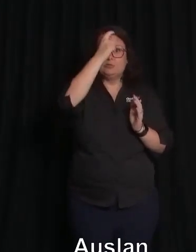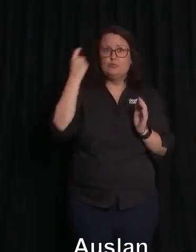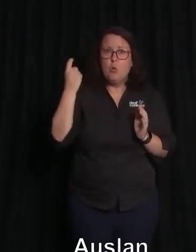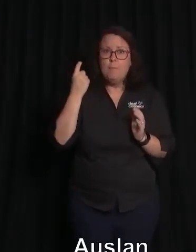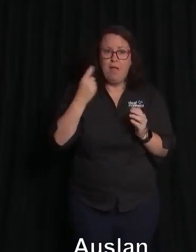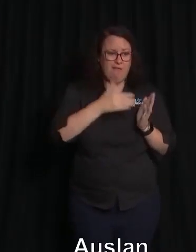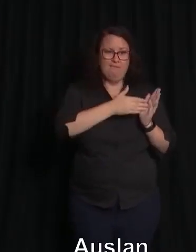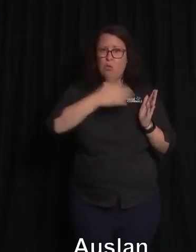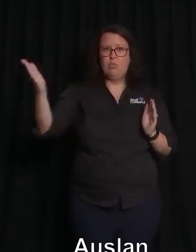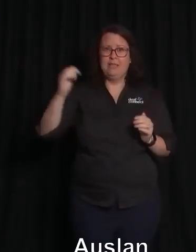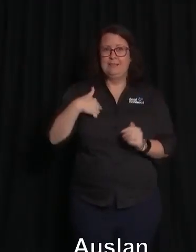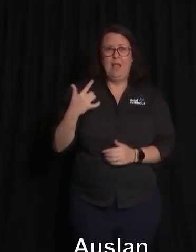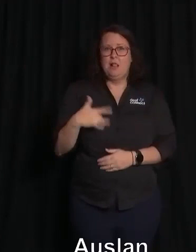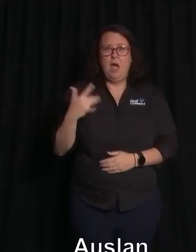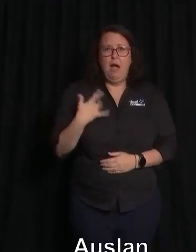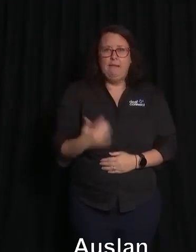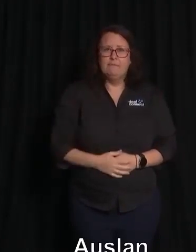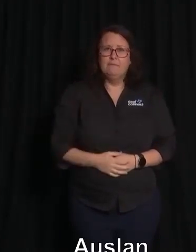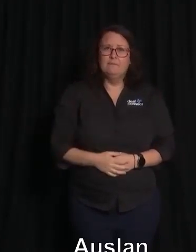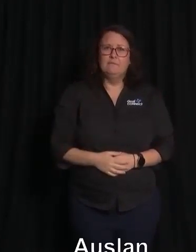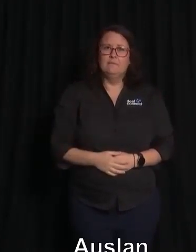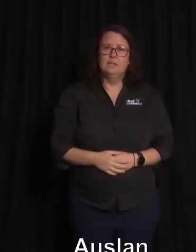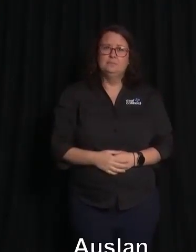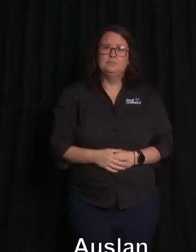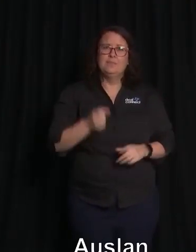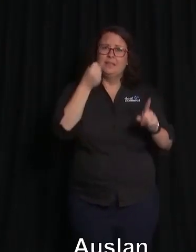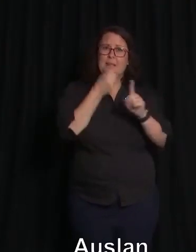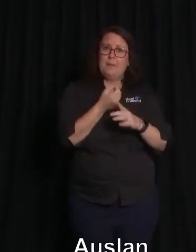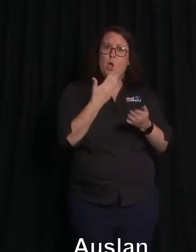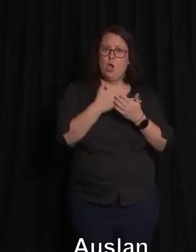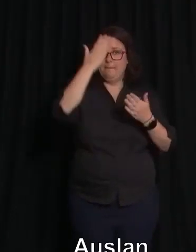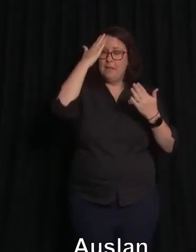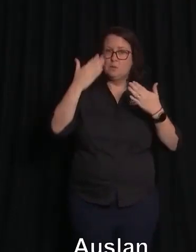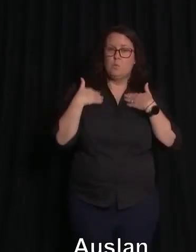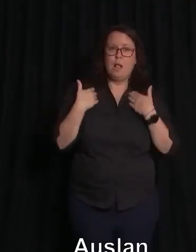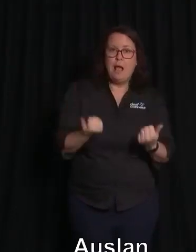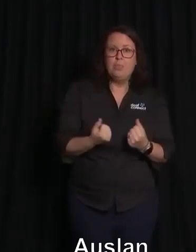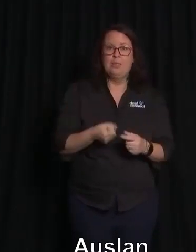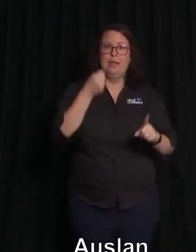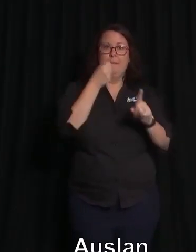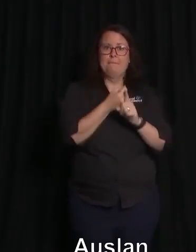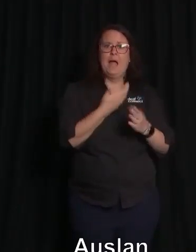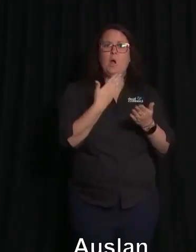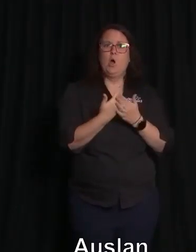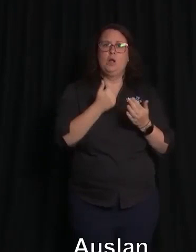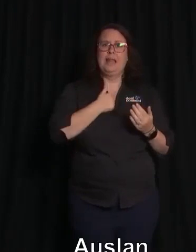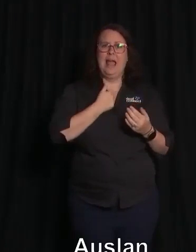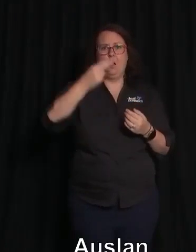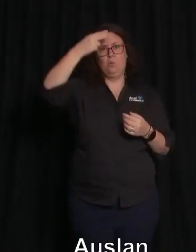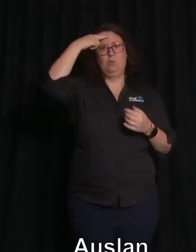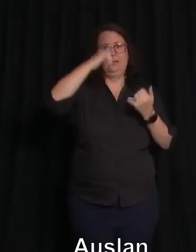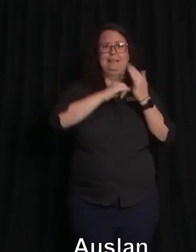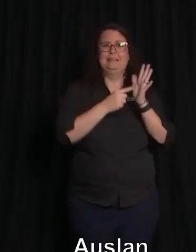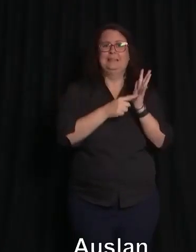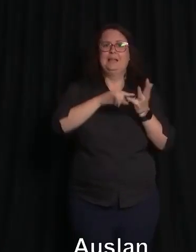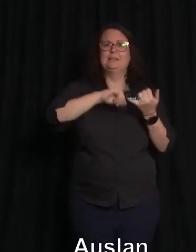that intersex people have to deal with, and it has a great impact on their mental health, on their status in communities. We often